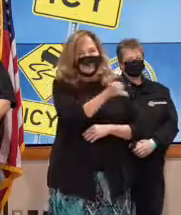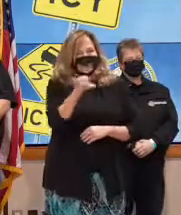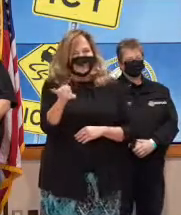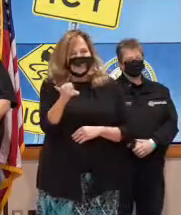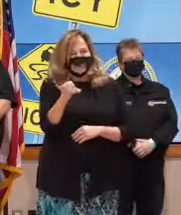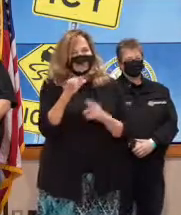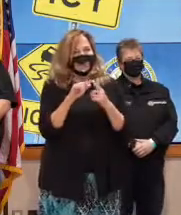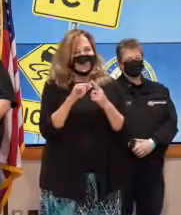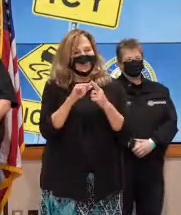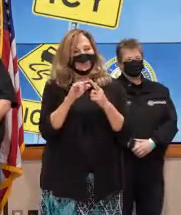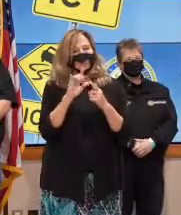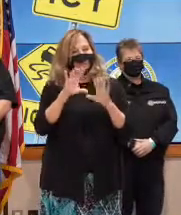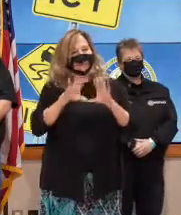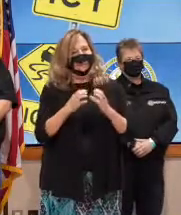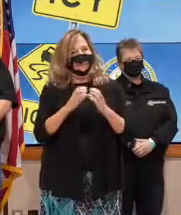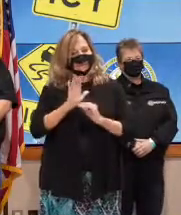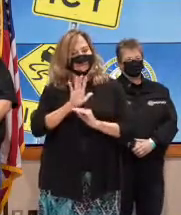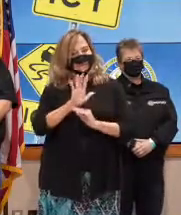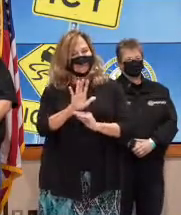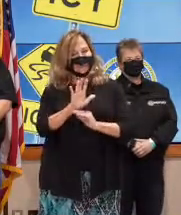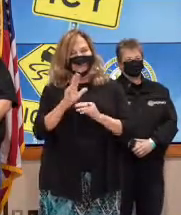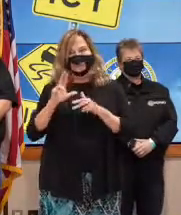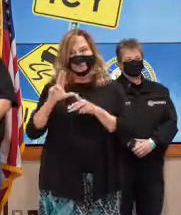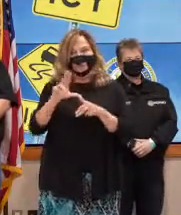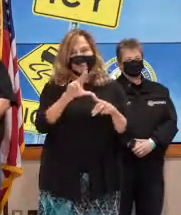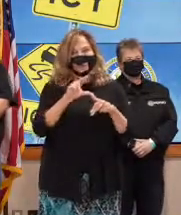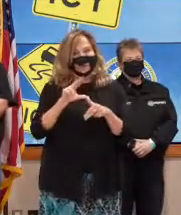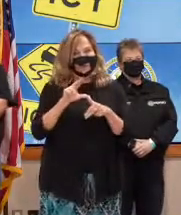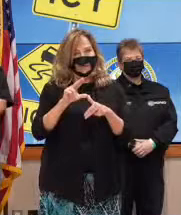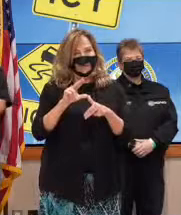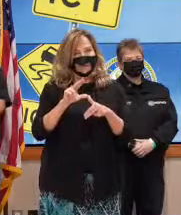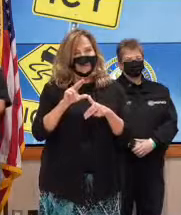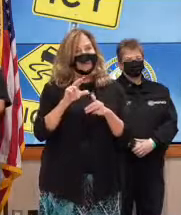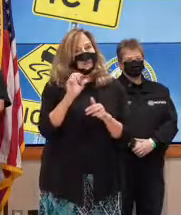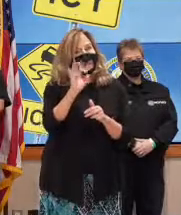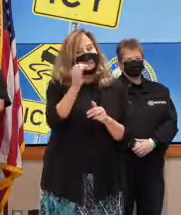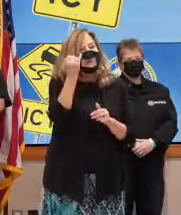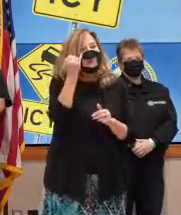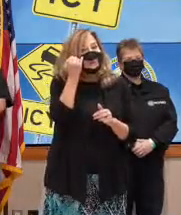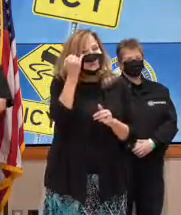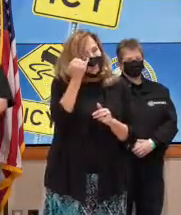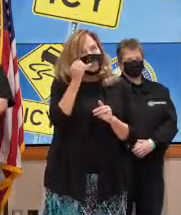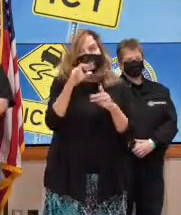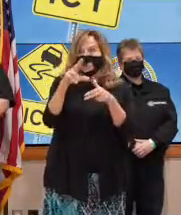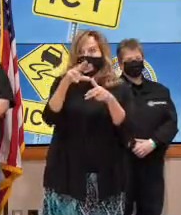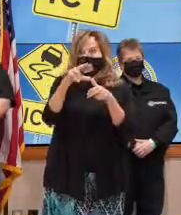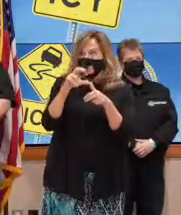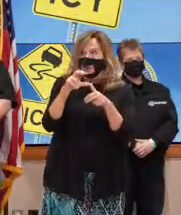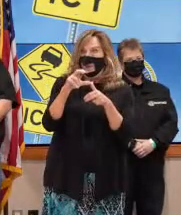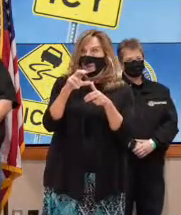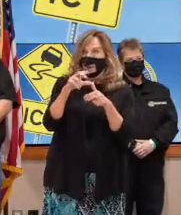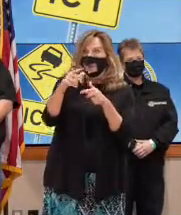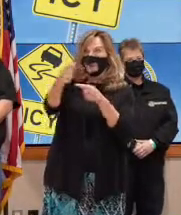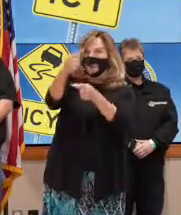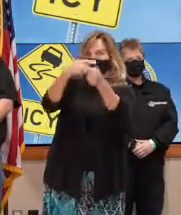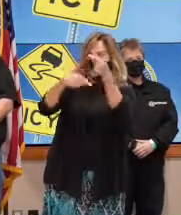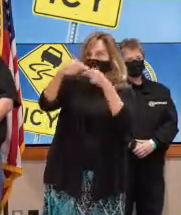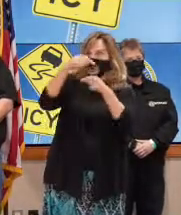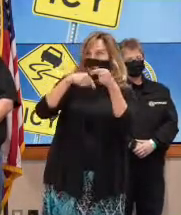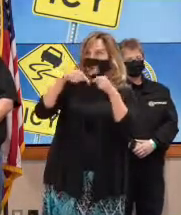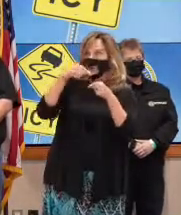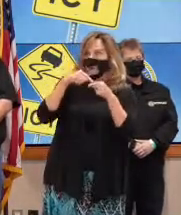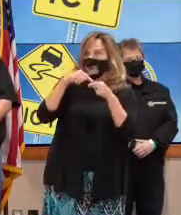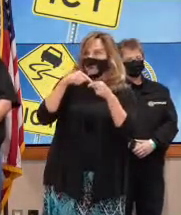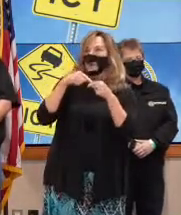It's a serious event, and we want to treat it the same way we would if a hurricane were to forecast and land here. The good thing